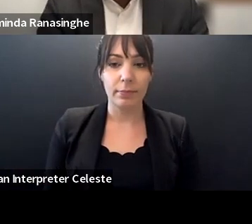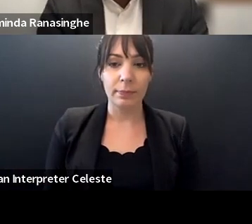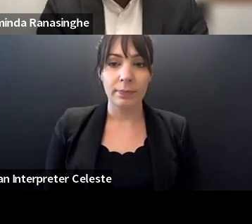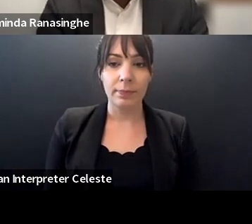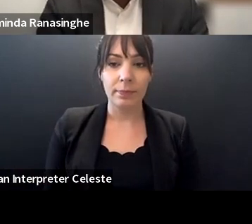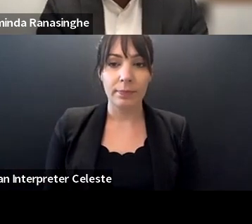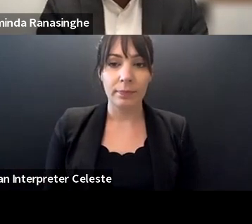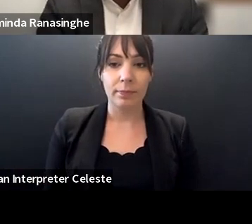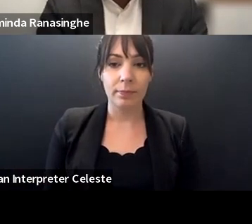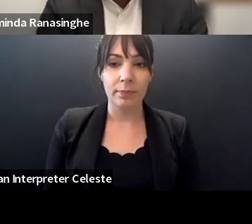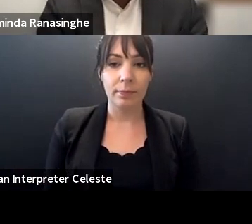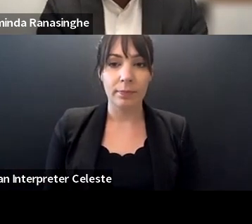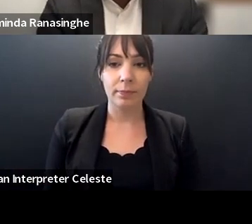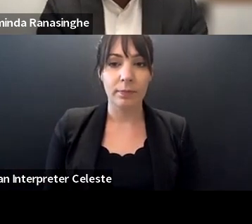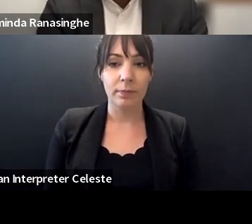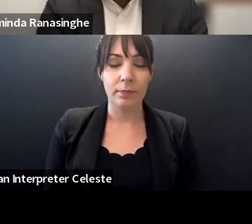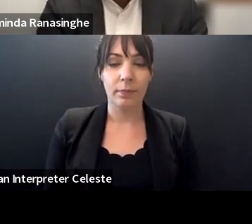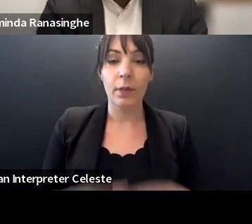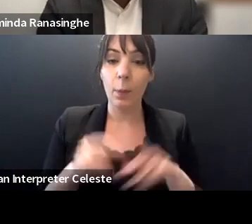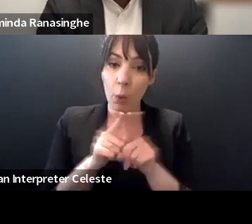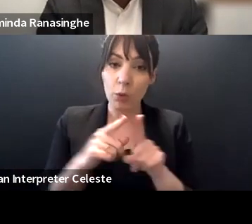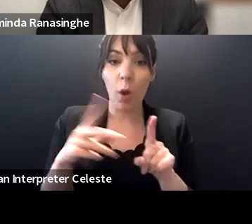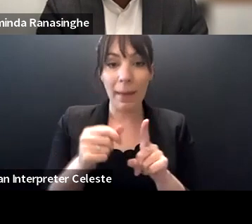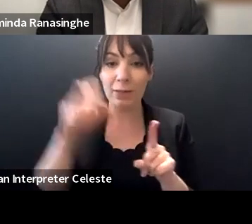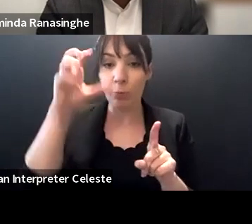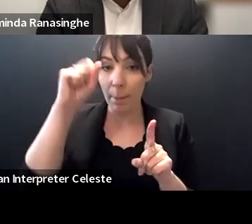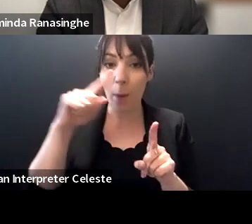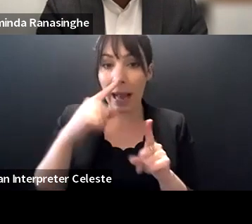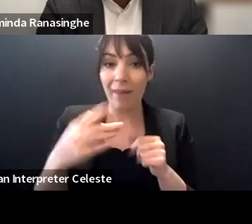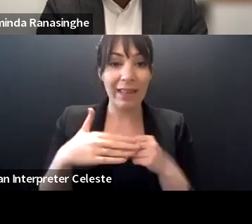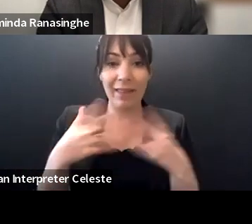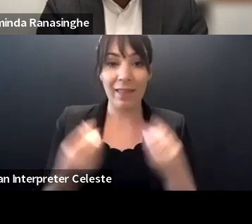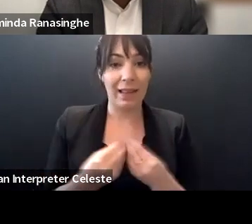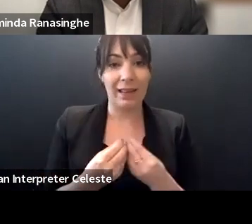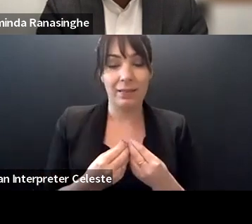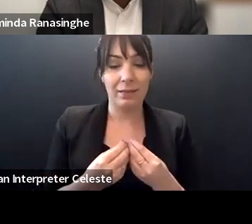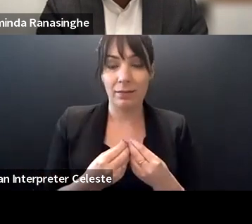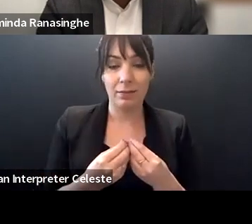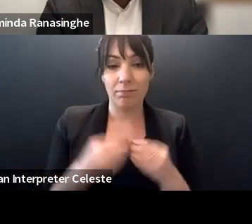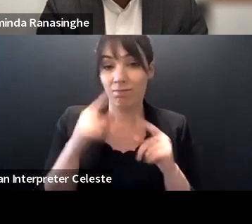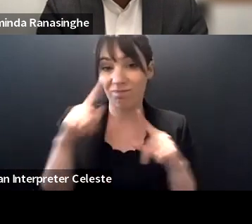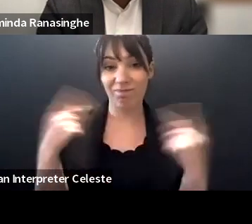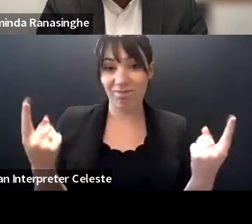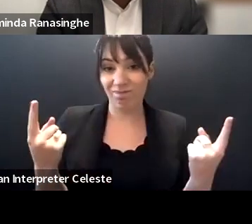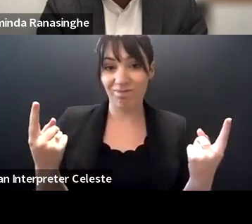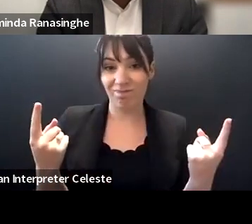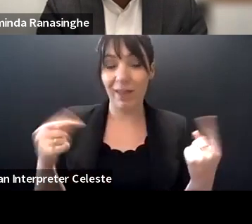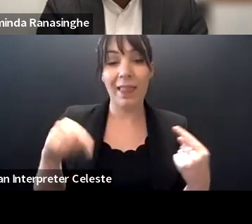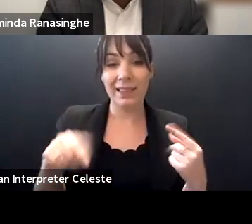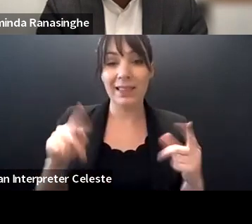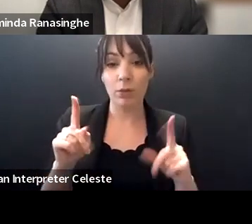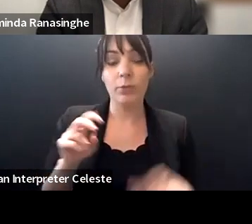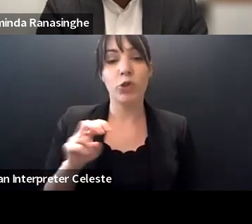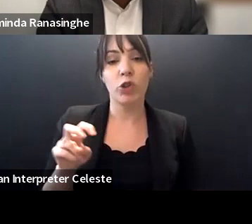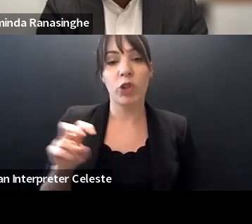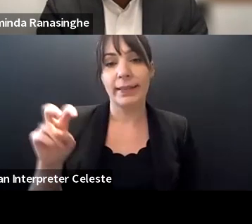to say with that is, we can't fix everything. We're not going to. And I think everybody's touched on that as well. This is a journey. It's so we